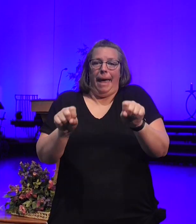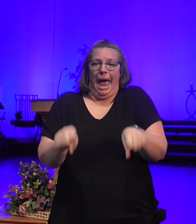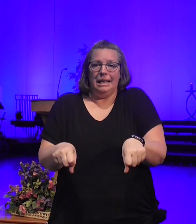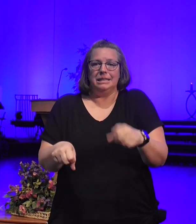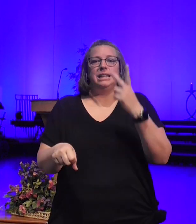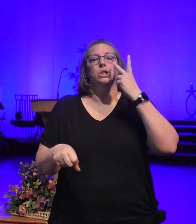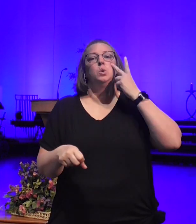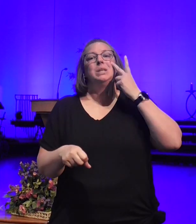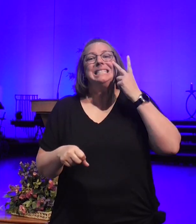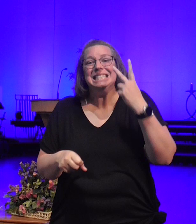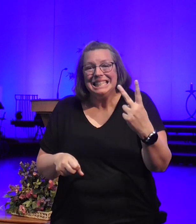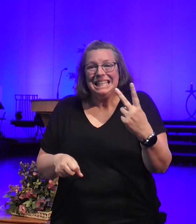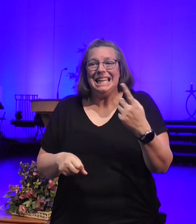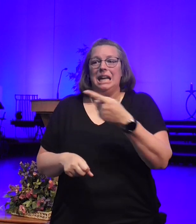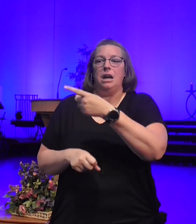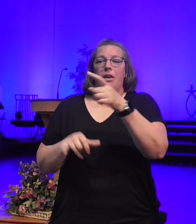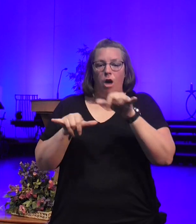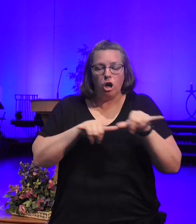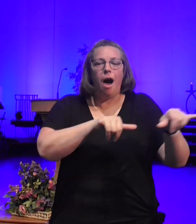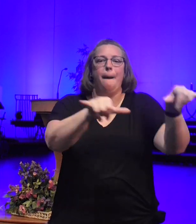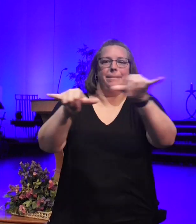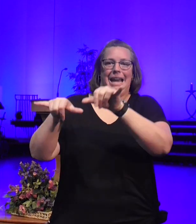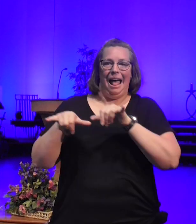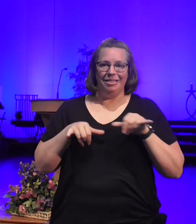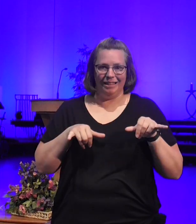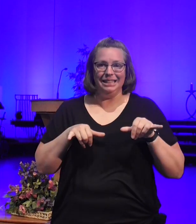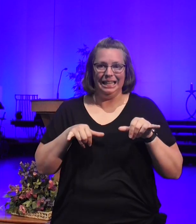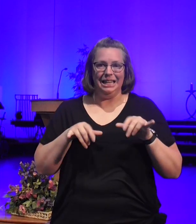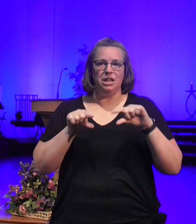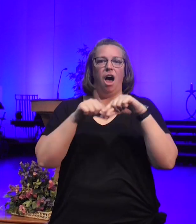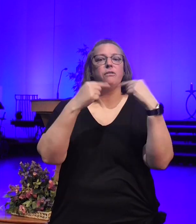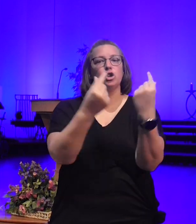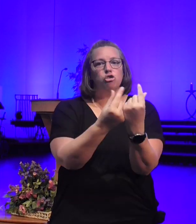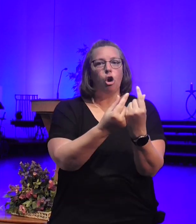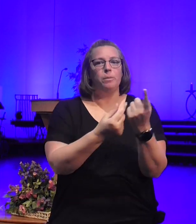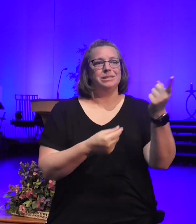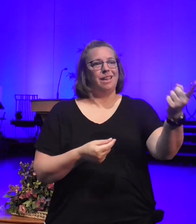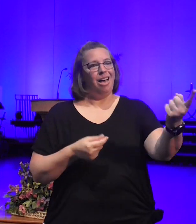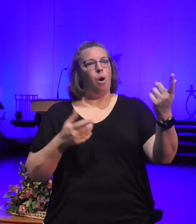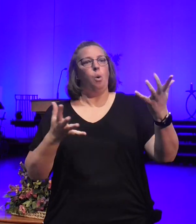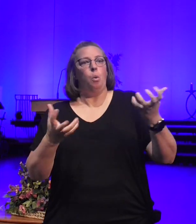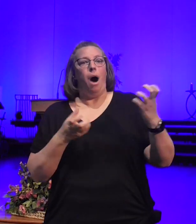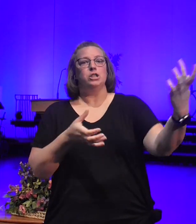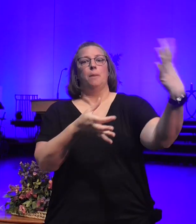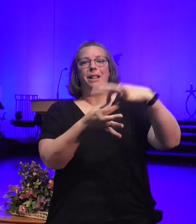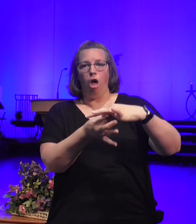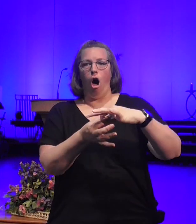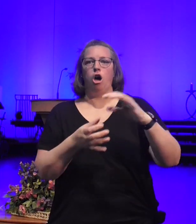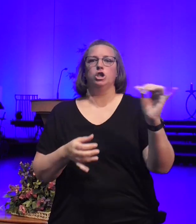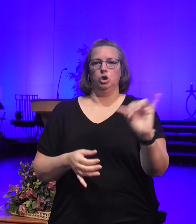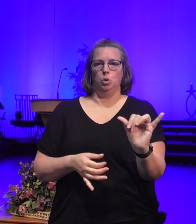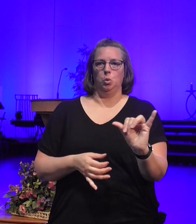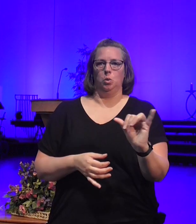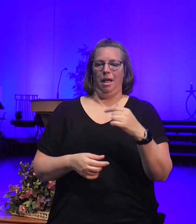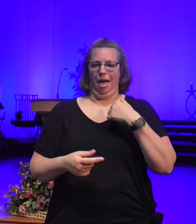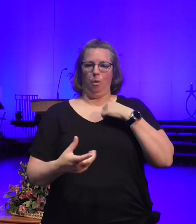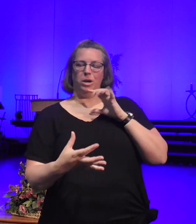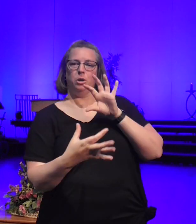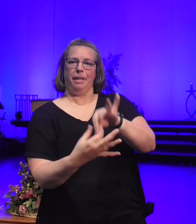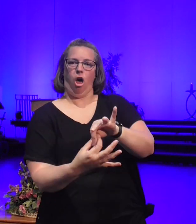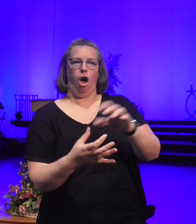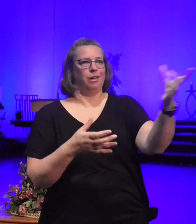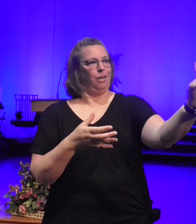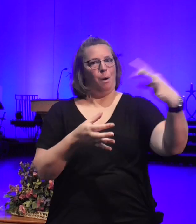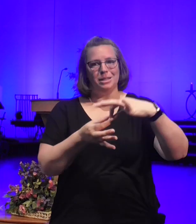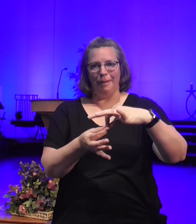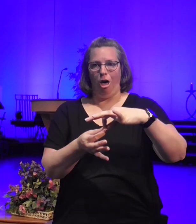our own. Seeing that they have the human desires to belong just like we do. And its consequences for our collective